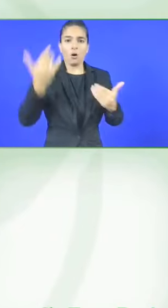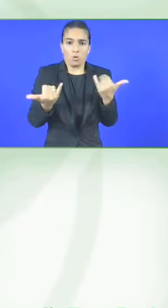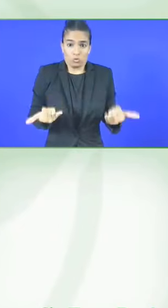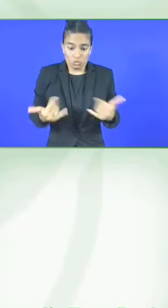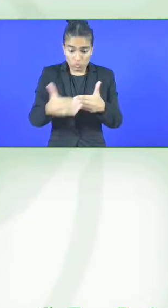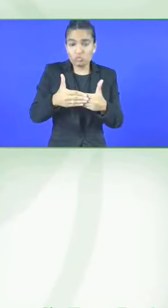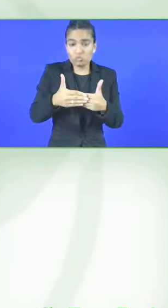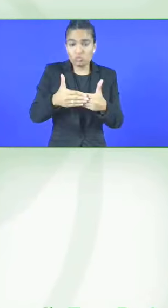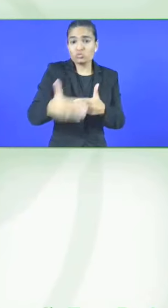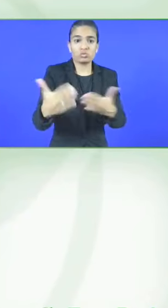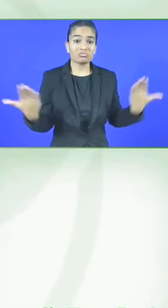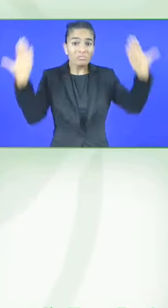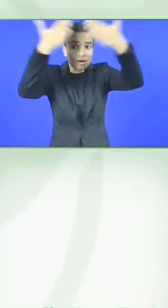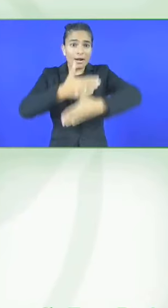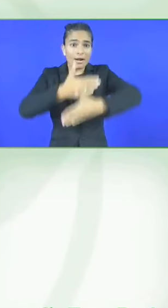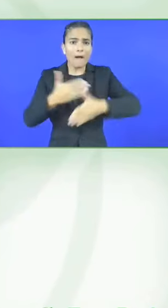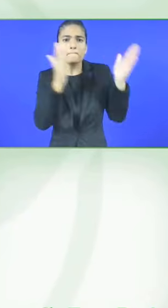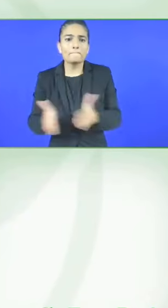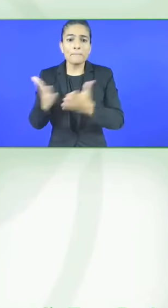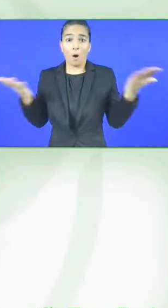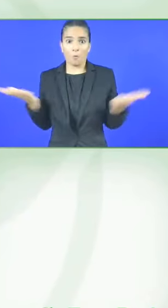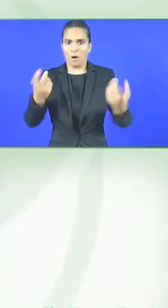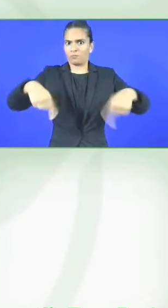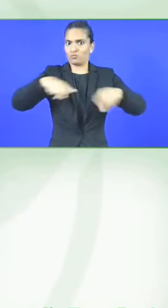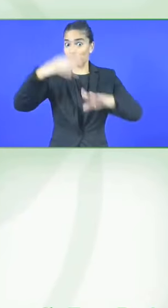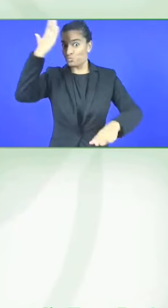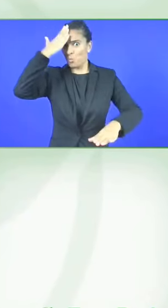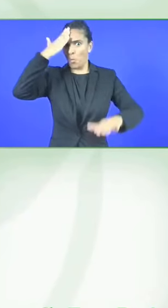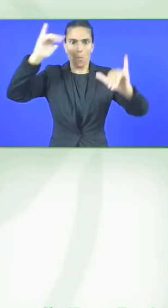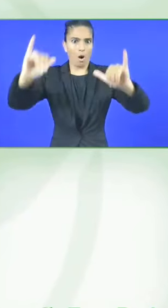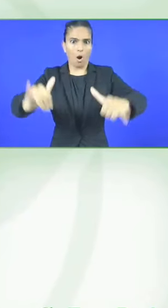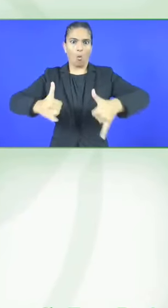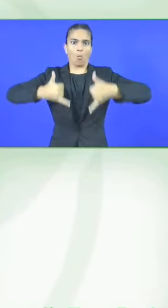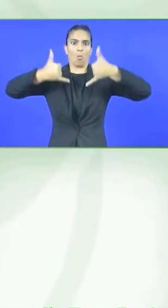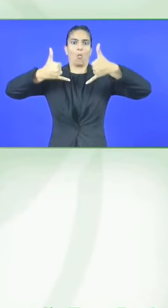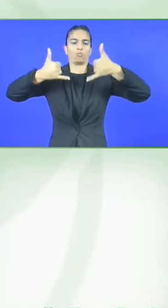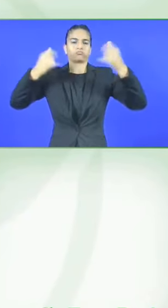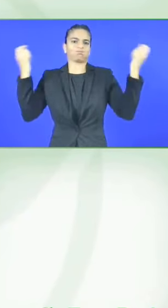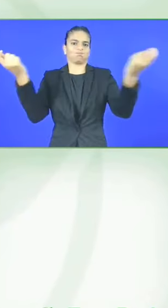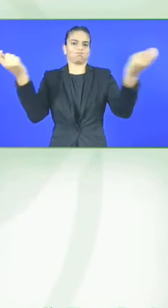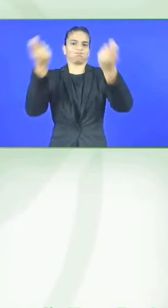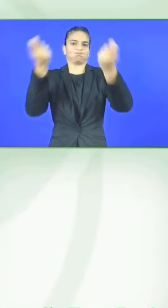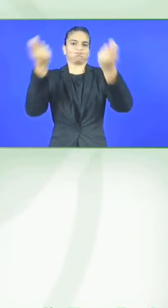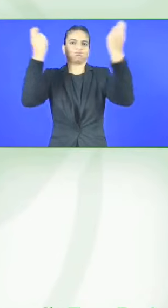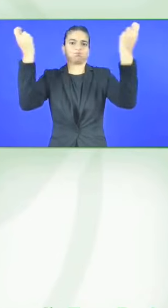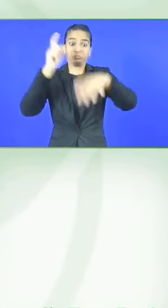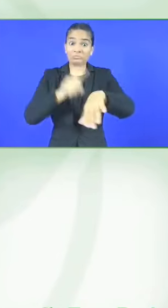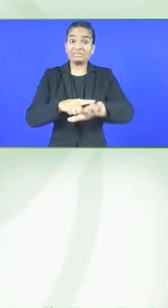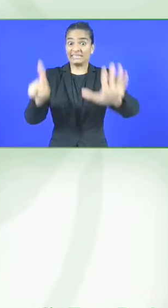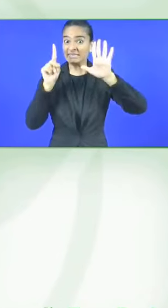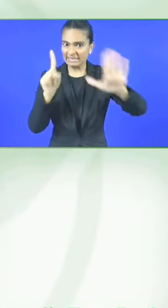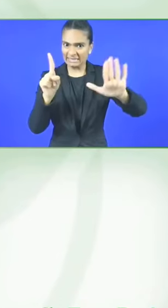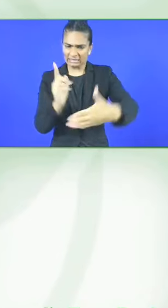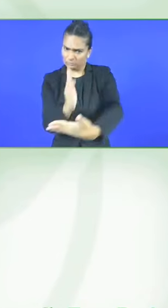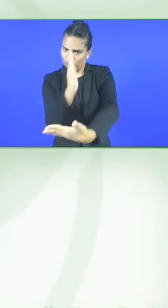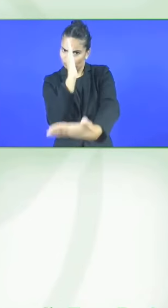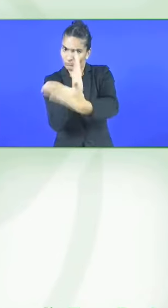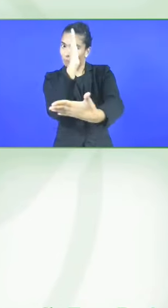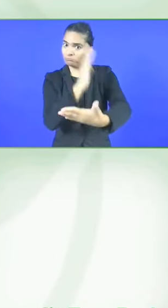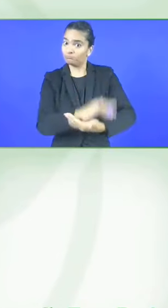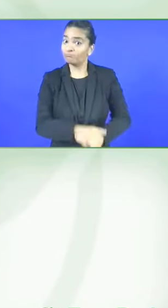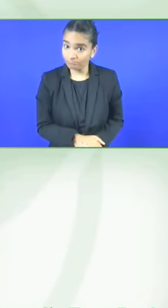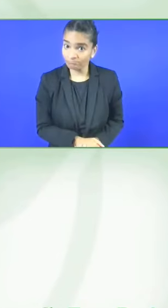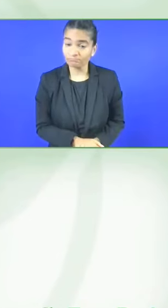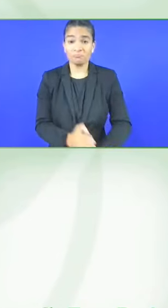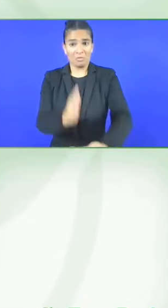and policies. It will run very tightly and smoothly. We have this down to a fine art, myself and Wilfred.